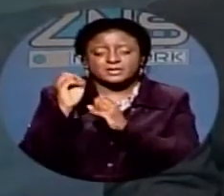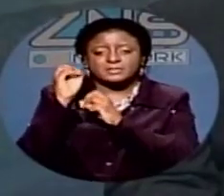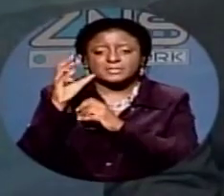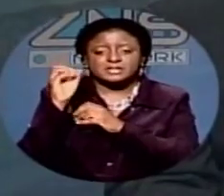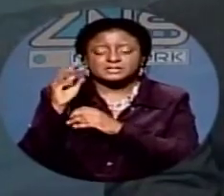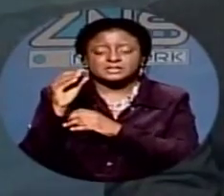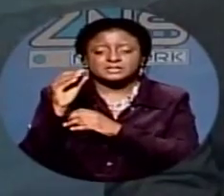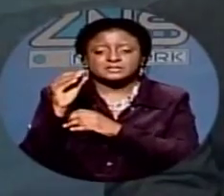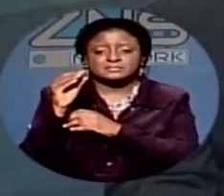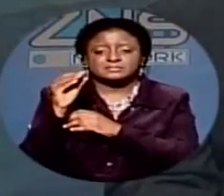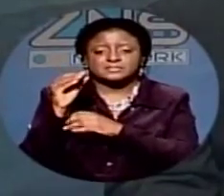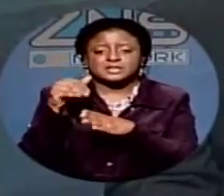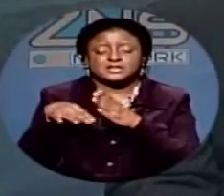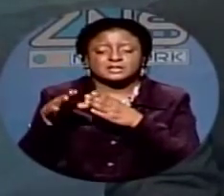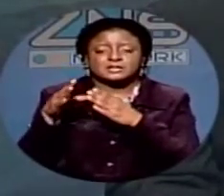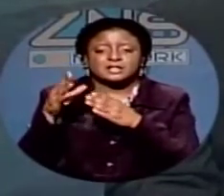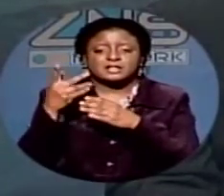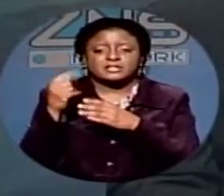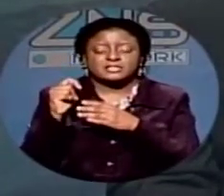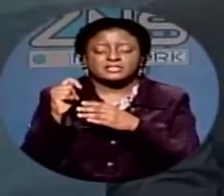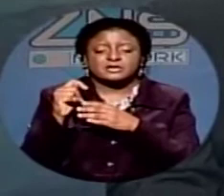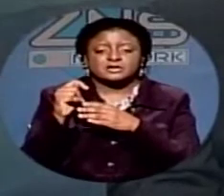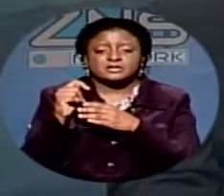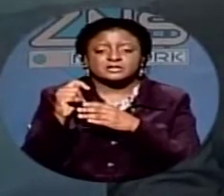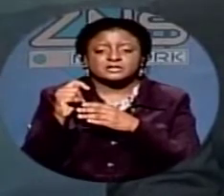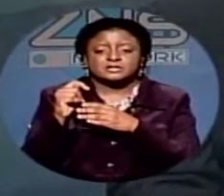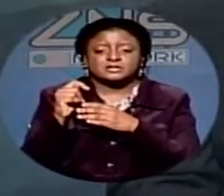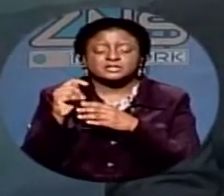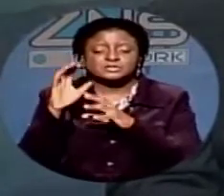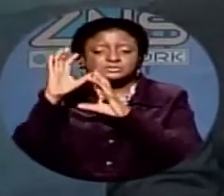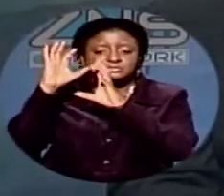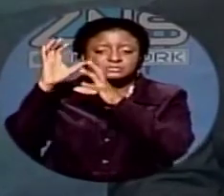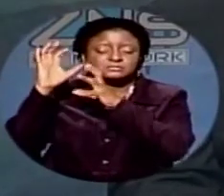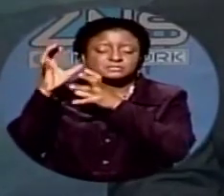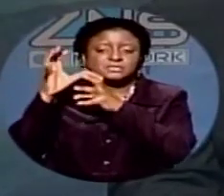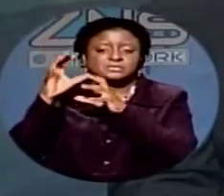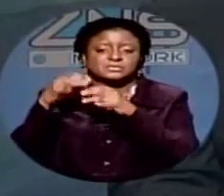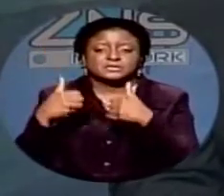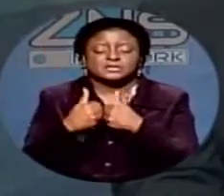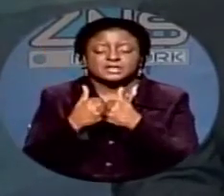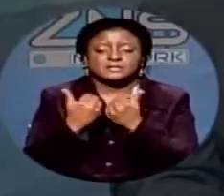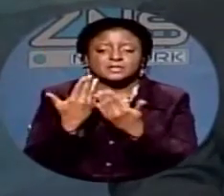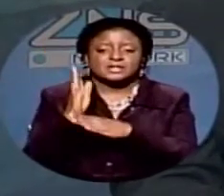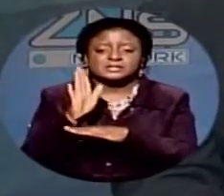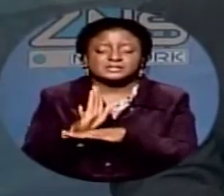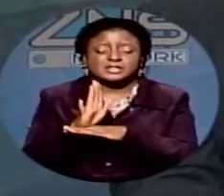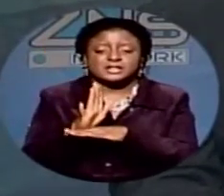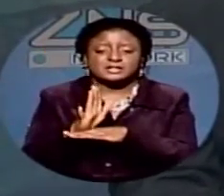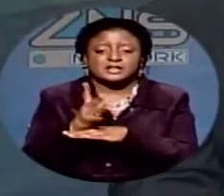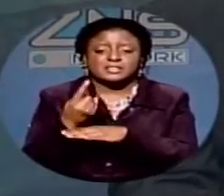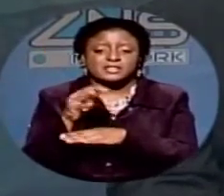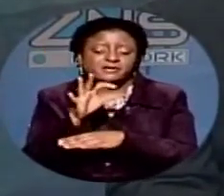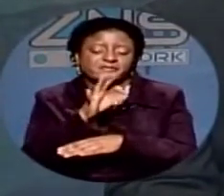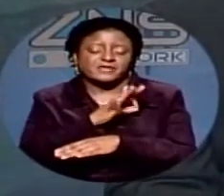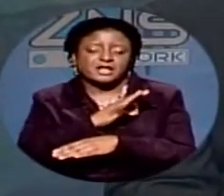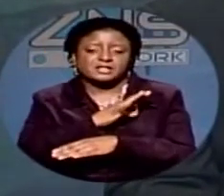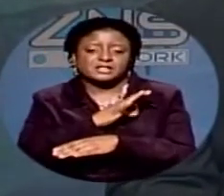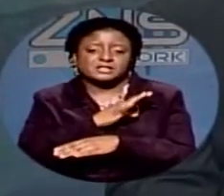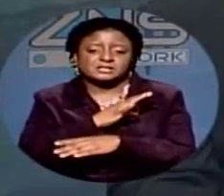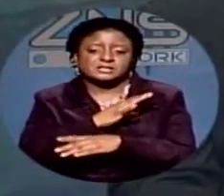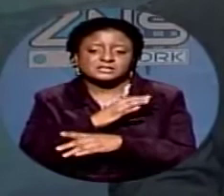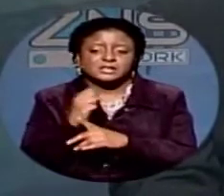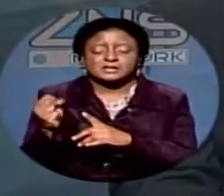Federation Summer of Thunder Series last night at the Gendala Isaacs Gym. One game played. Pacific University Falcons put it on the Mailboat